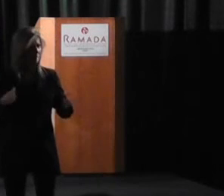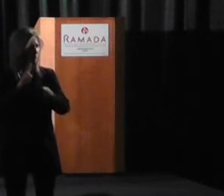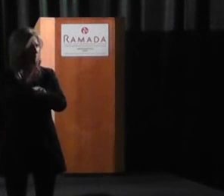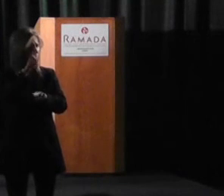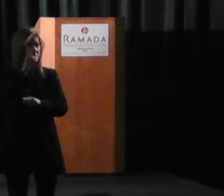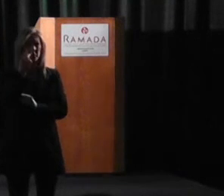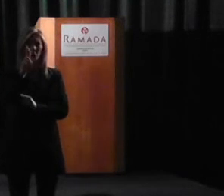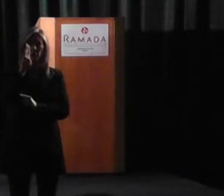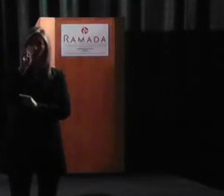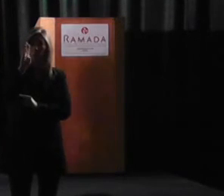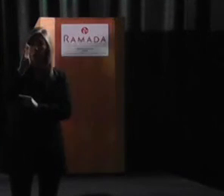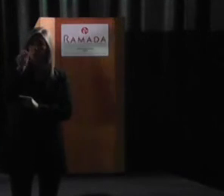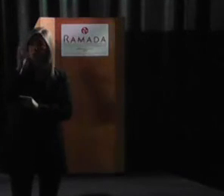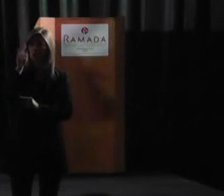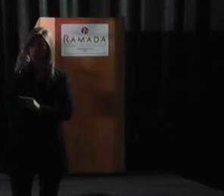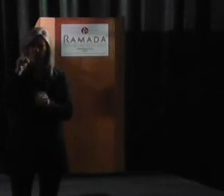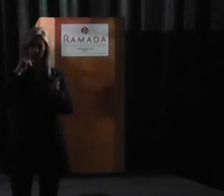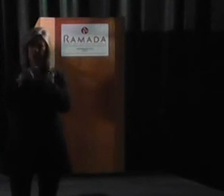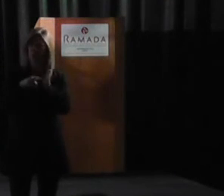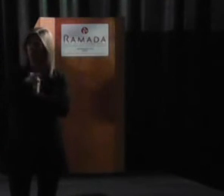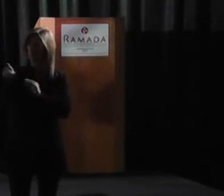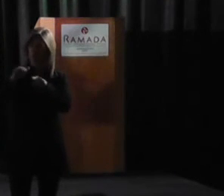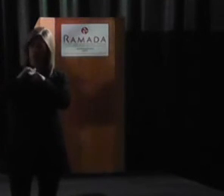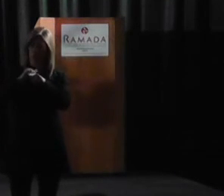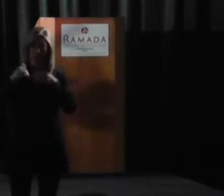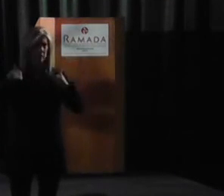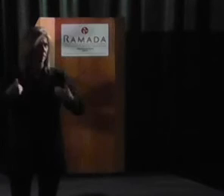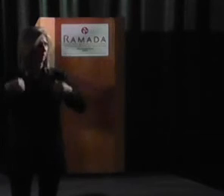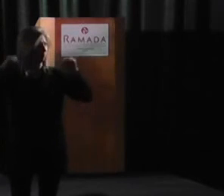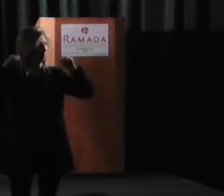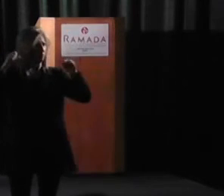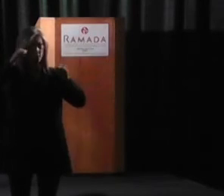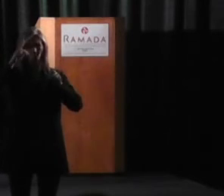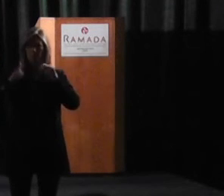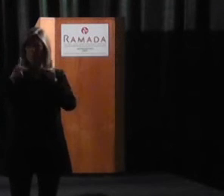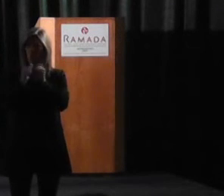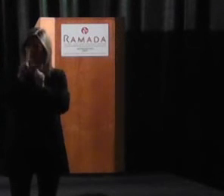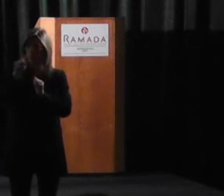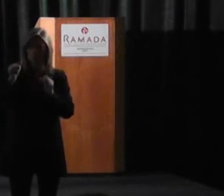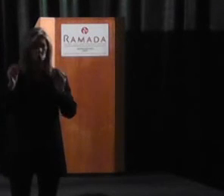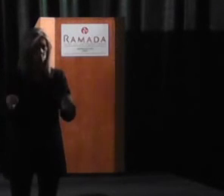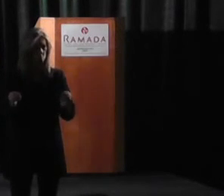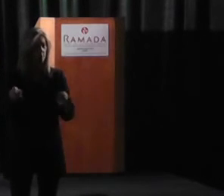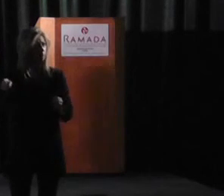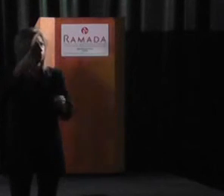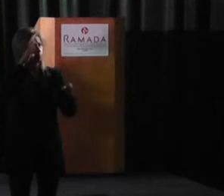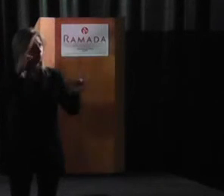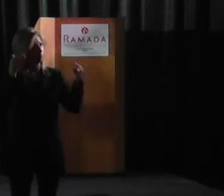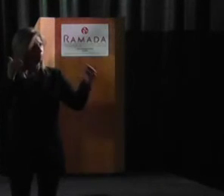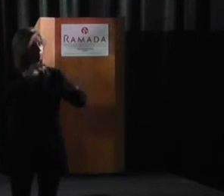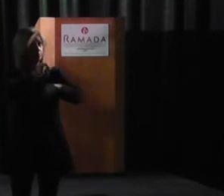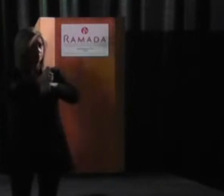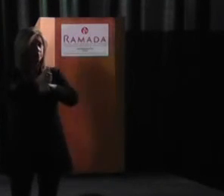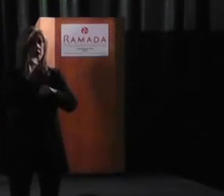for athletes experiencing disability, so he created one himself. It was called the Research and Training Center for Athletes with